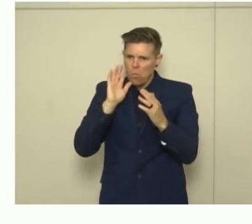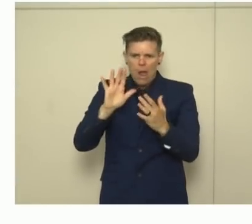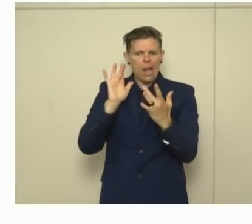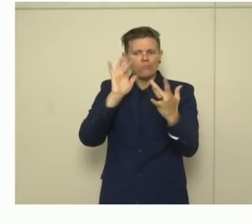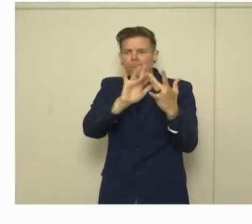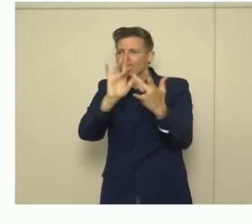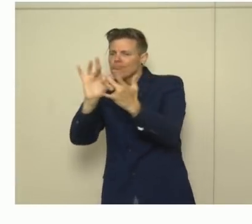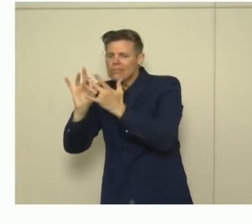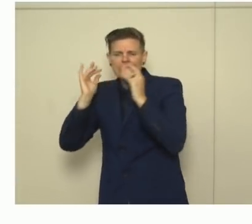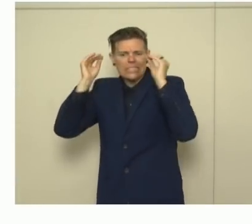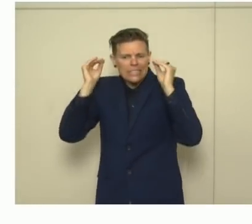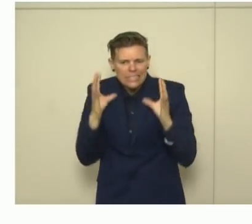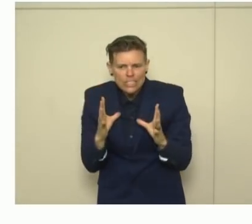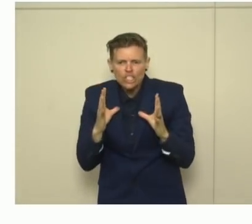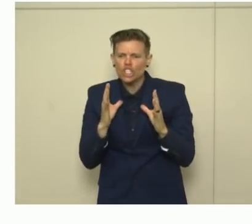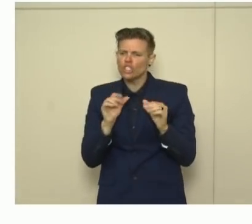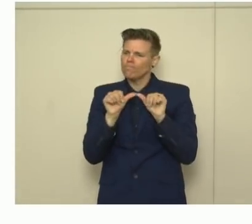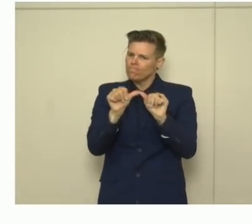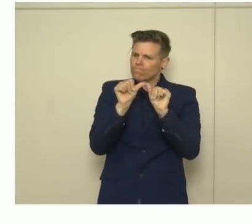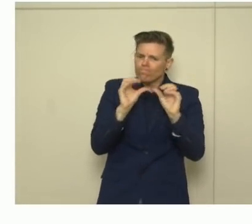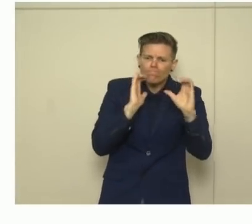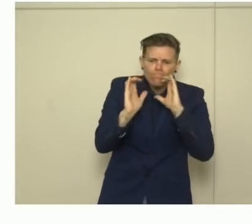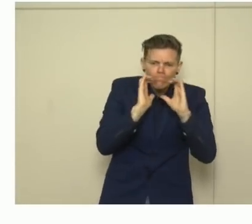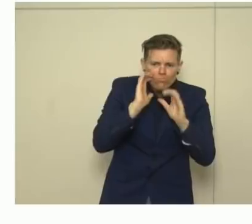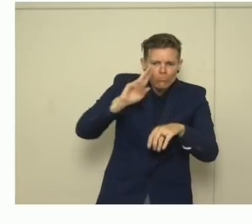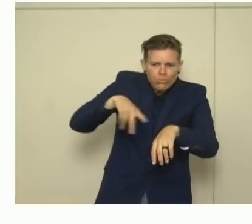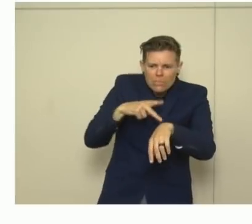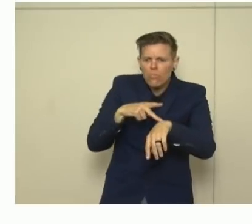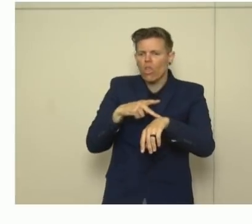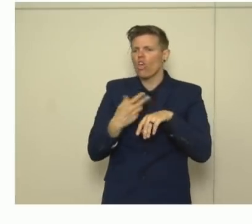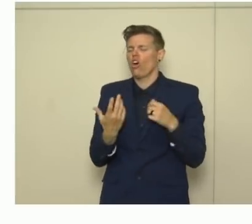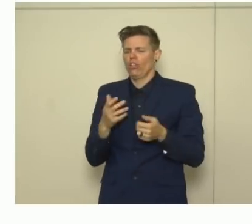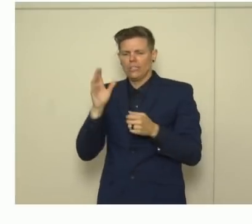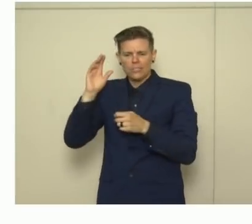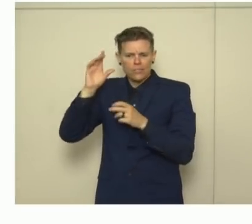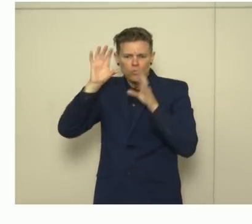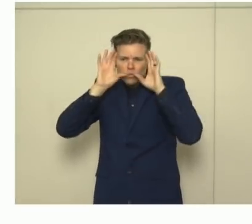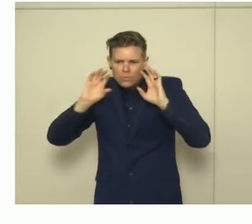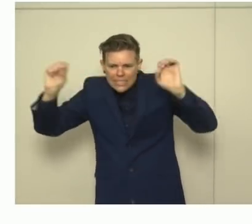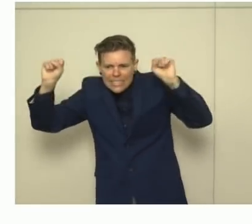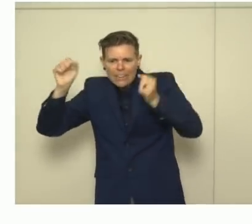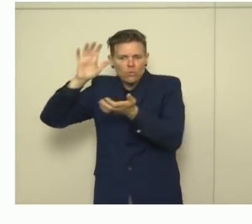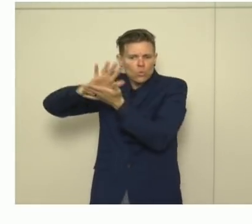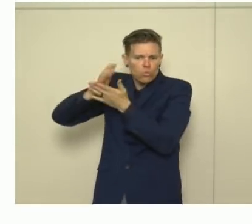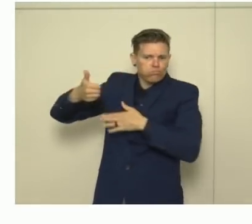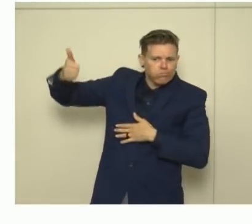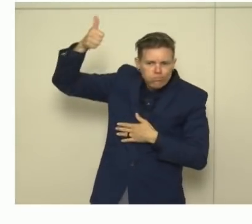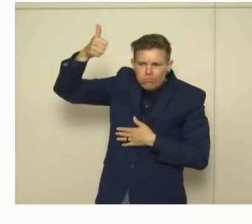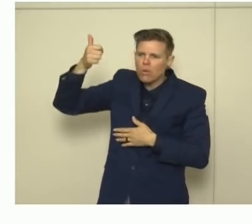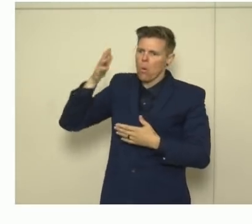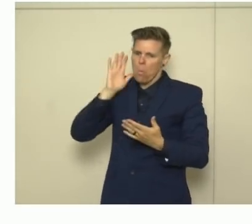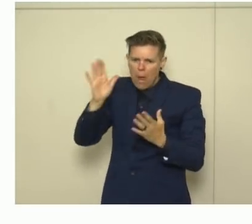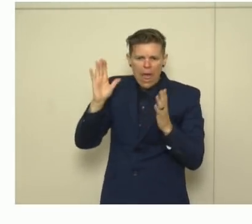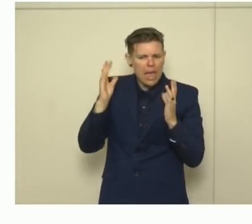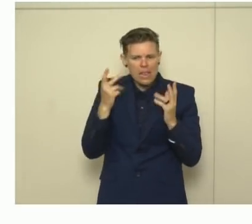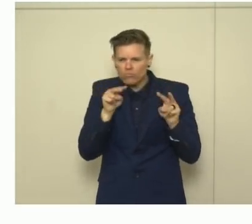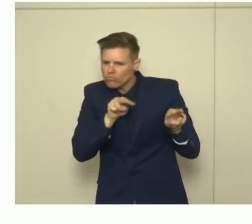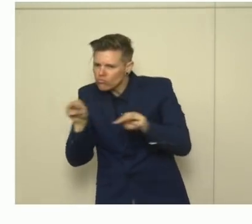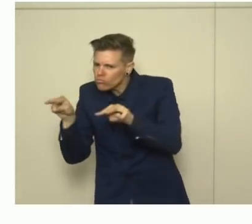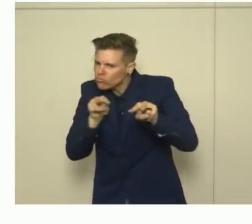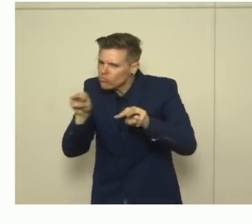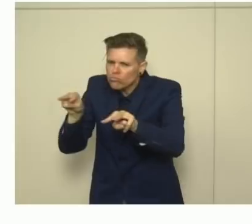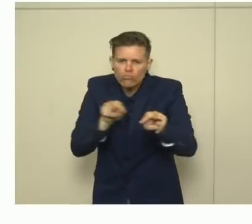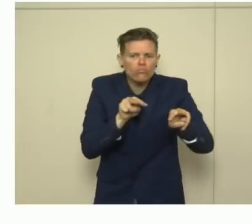local leaders and making sure that we're really taking into account all of the perspectives on how this is going, that we're continuously